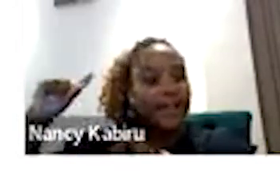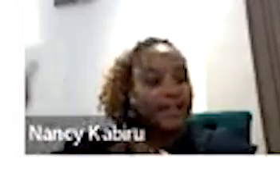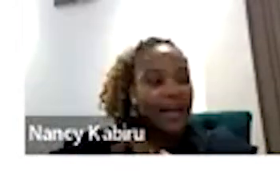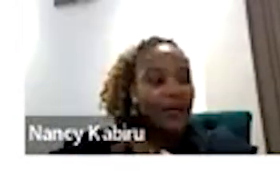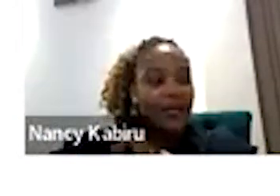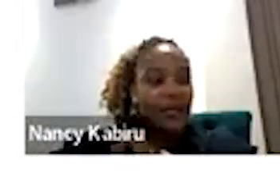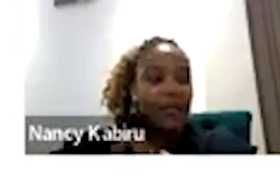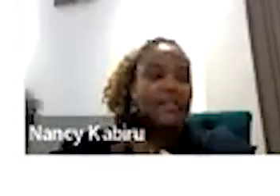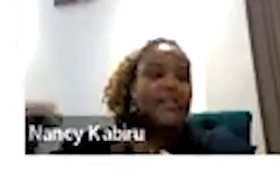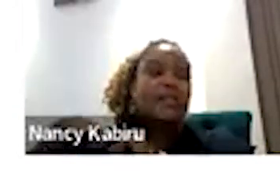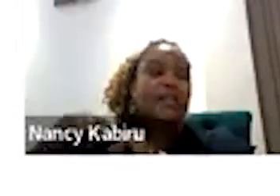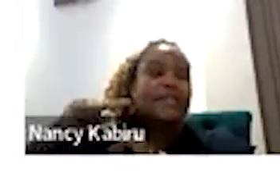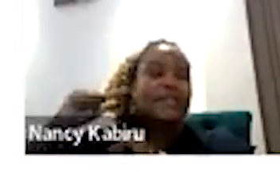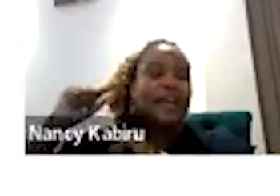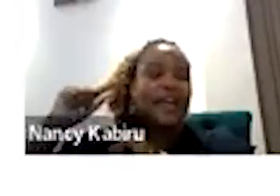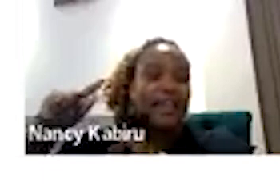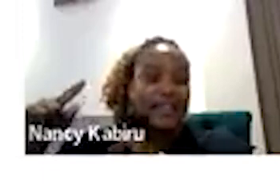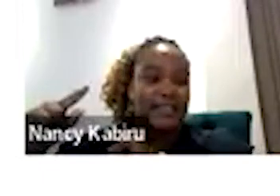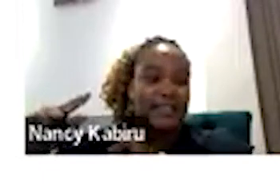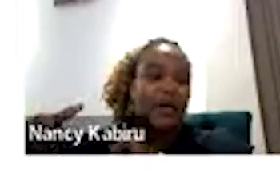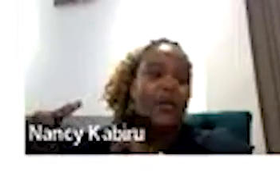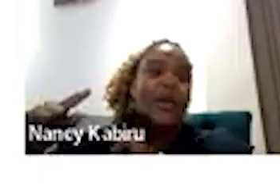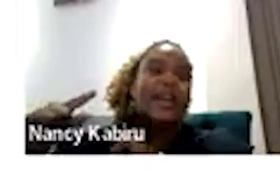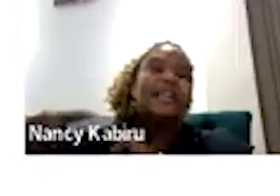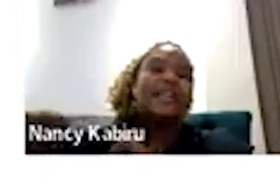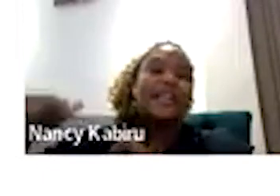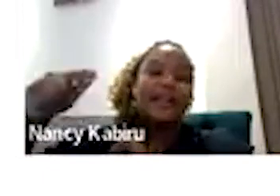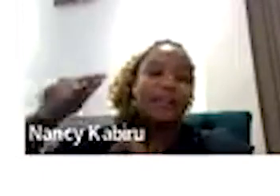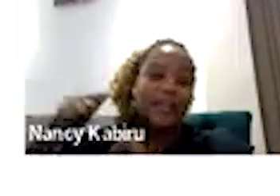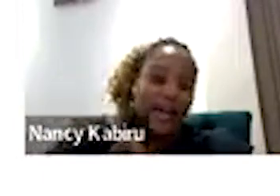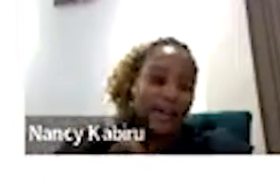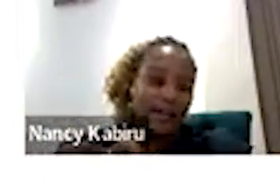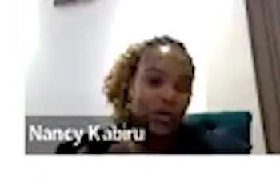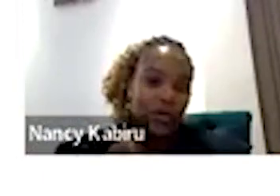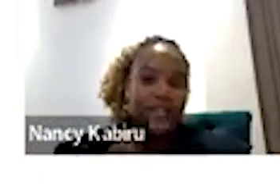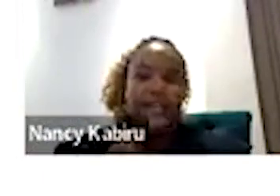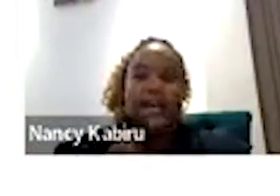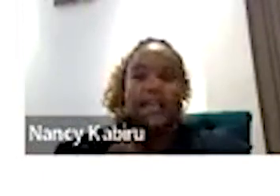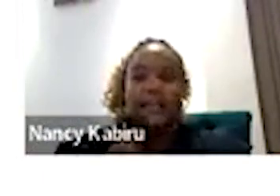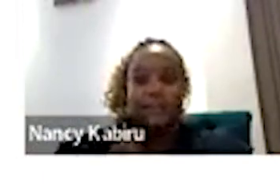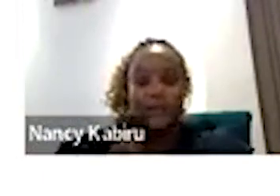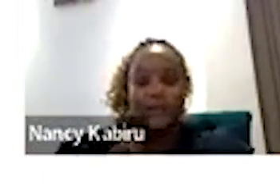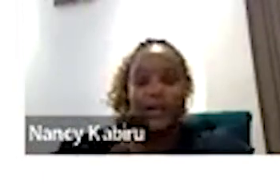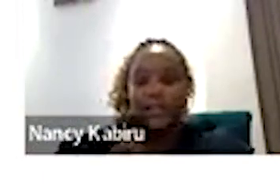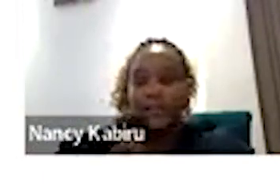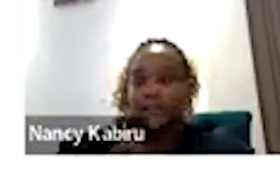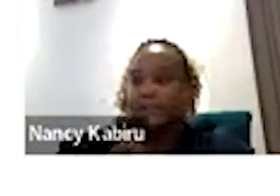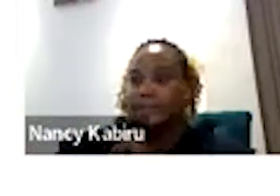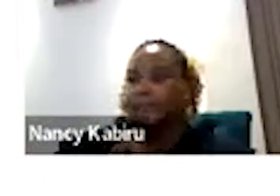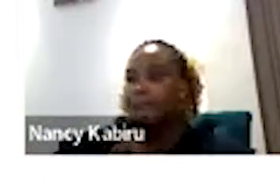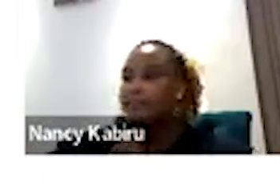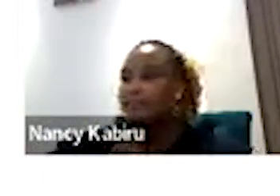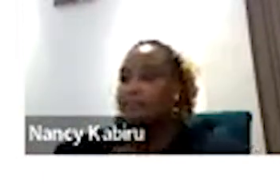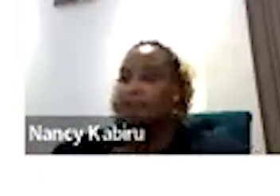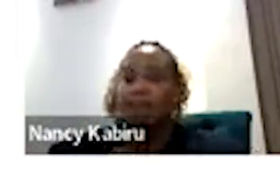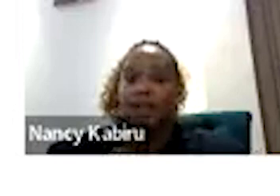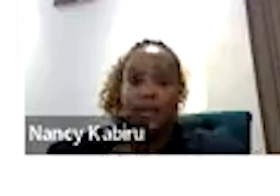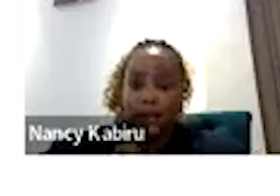happen later on when somebody is in their 30s, whereas it had begun quite early, all right?